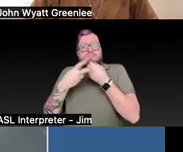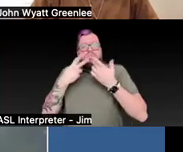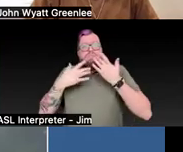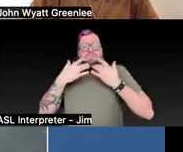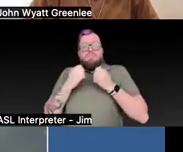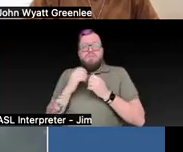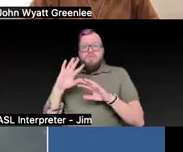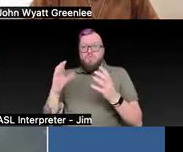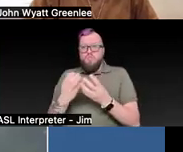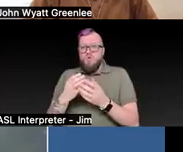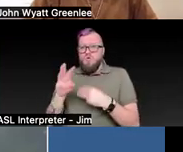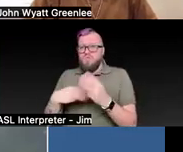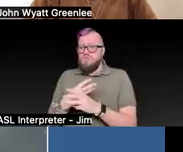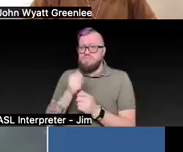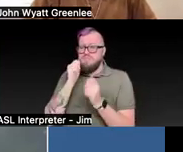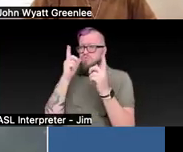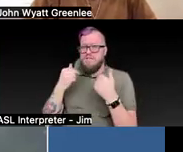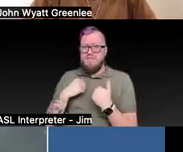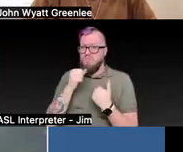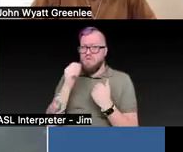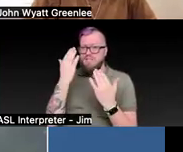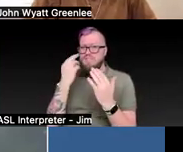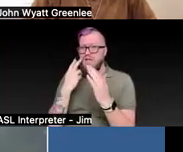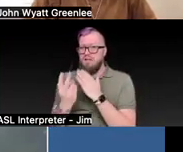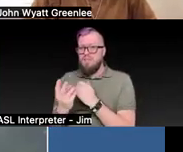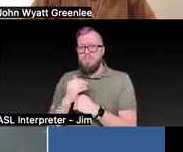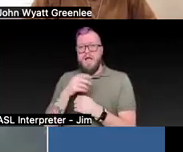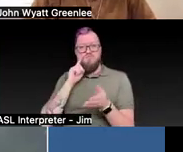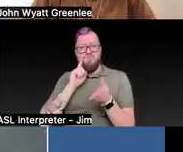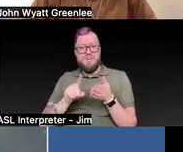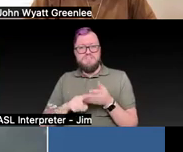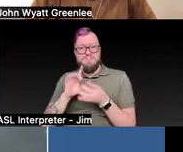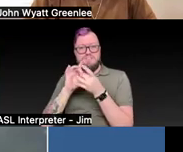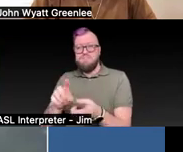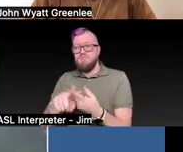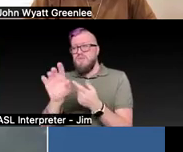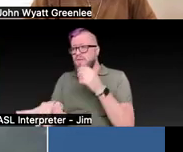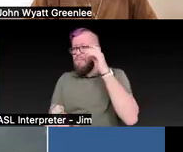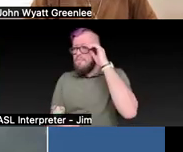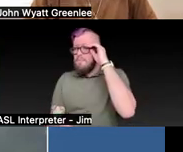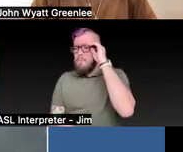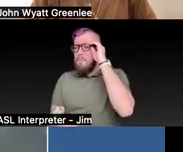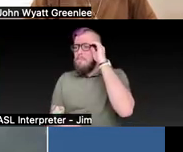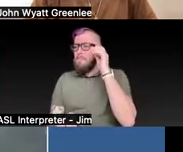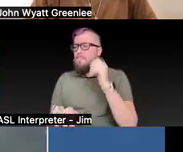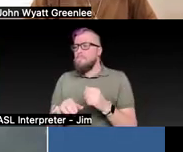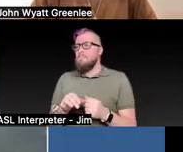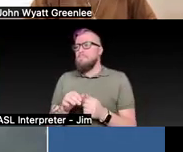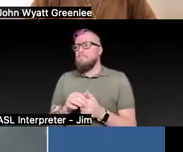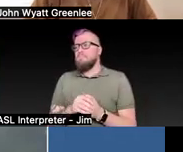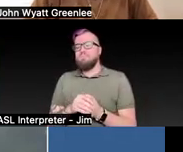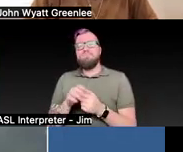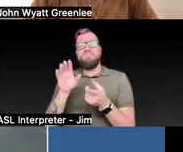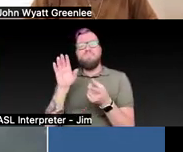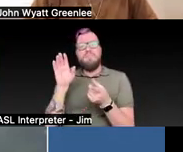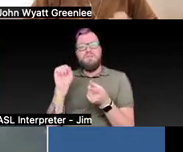me. It wasn't where I meant to go in with my research, but it's where I am, and it's as a historian,